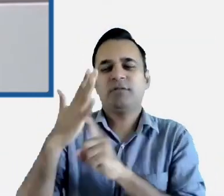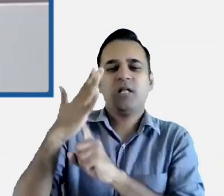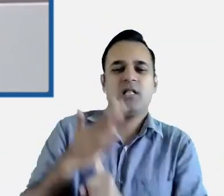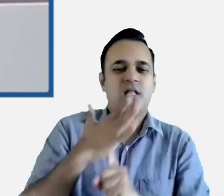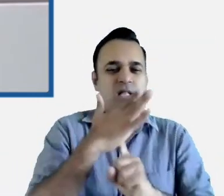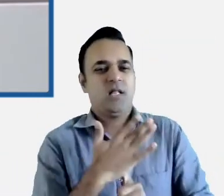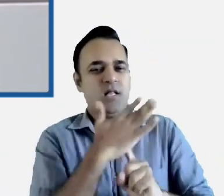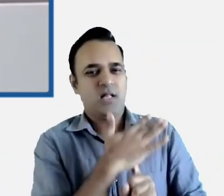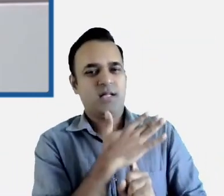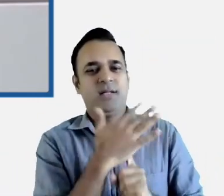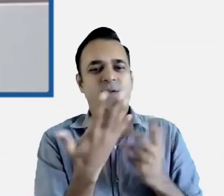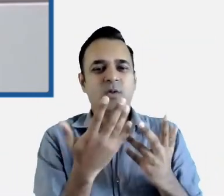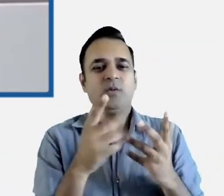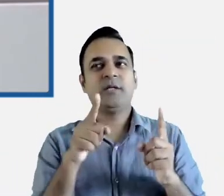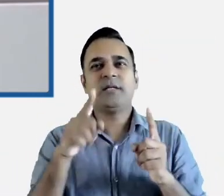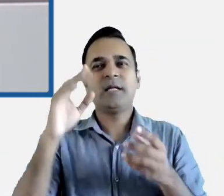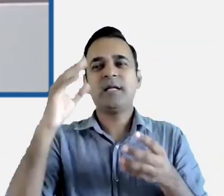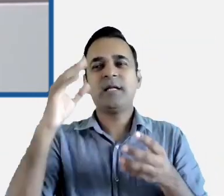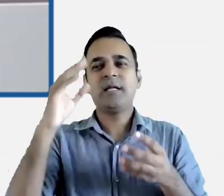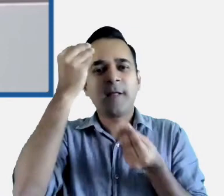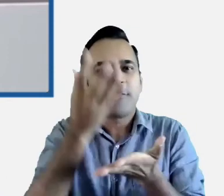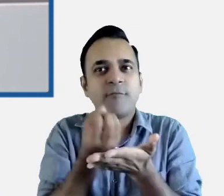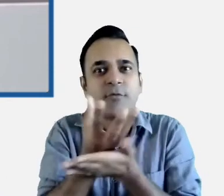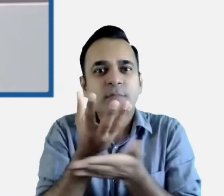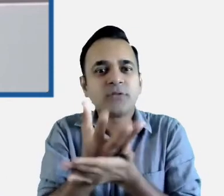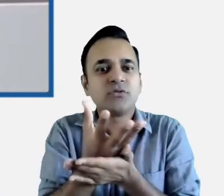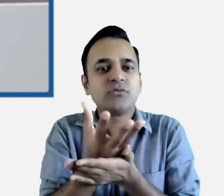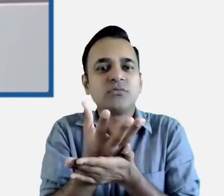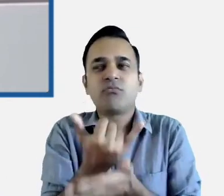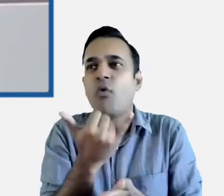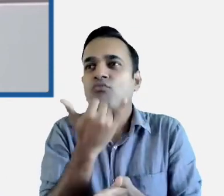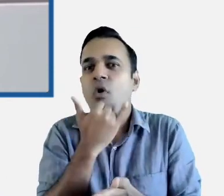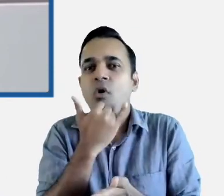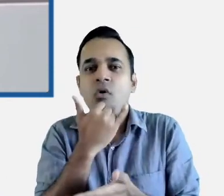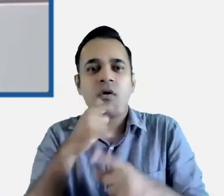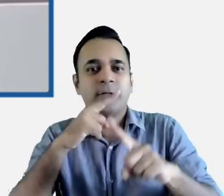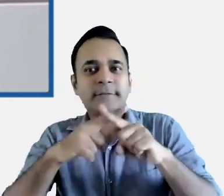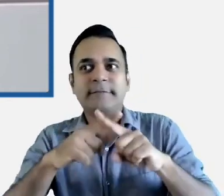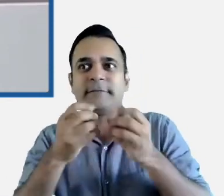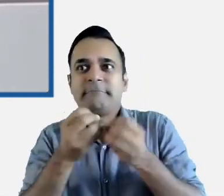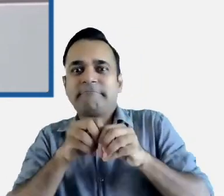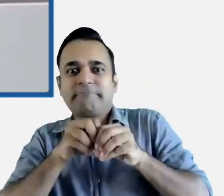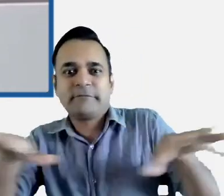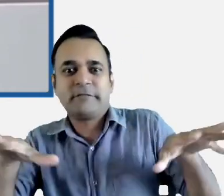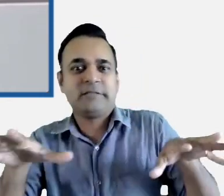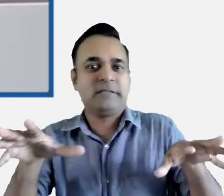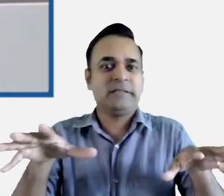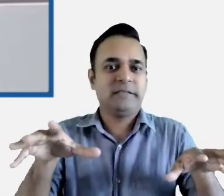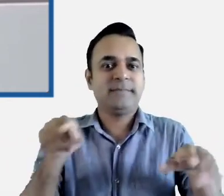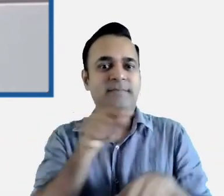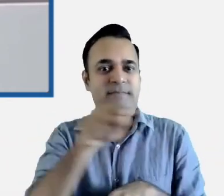to my mind, demonstrated its capacity for destructive forces to dominate, and issues